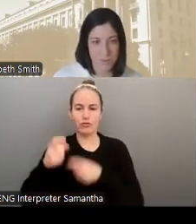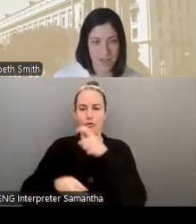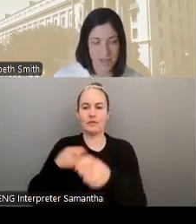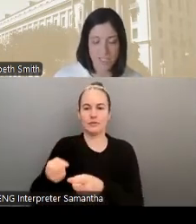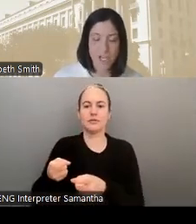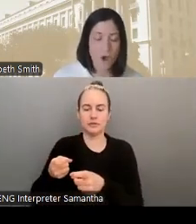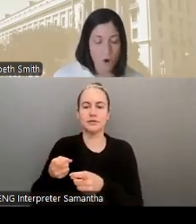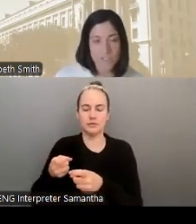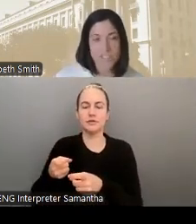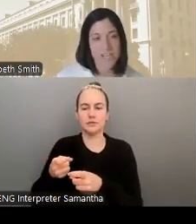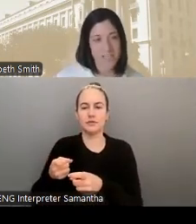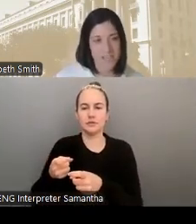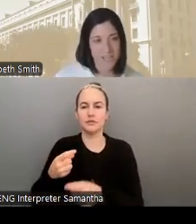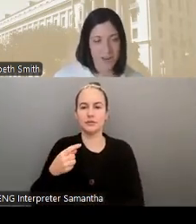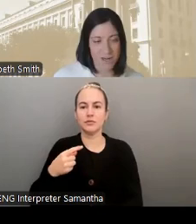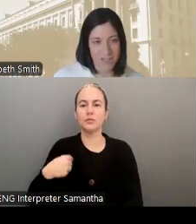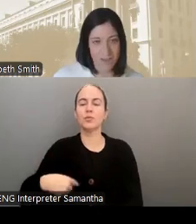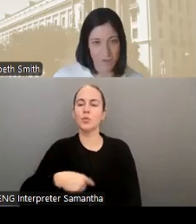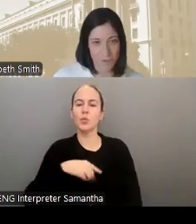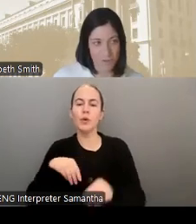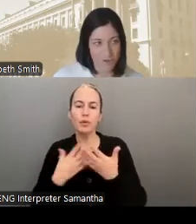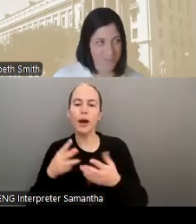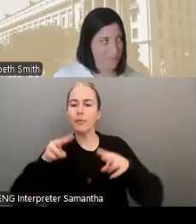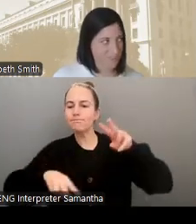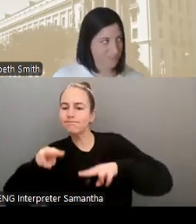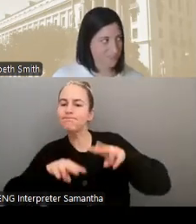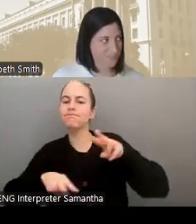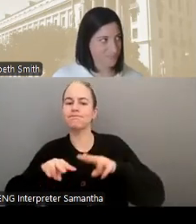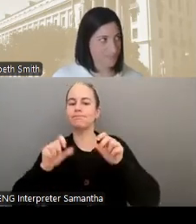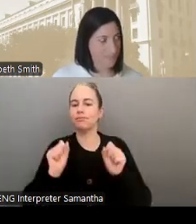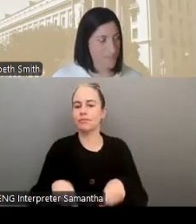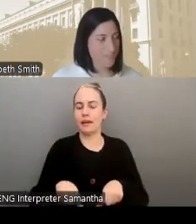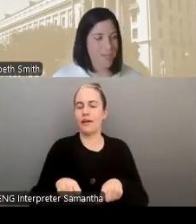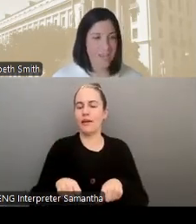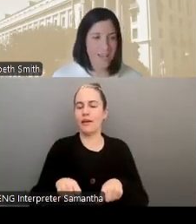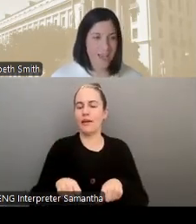and provide oversight and auditing of those grants.